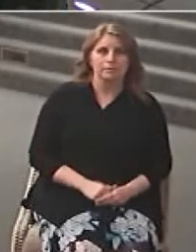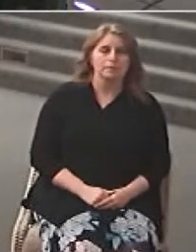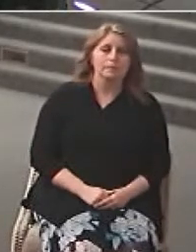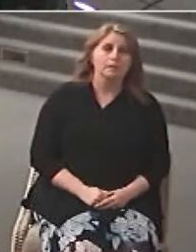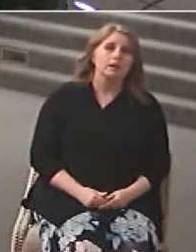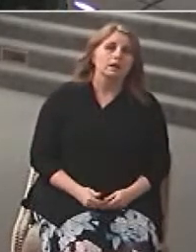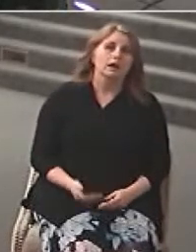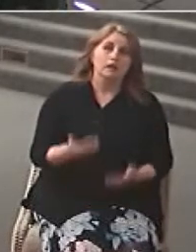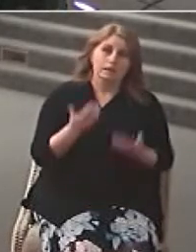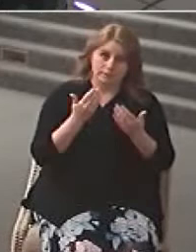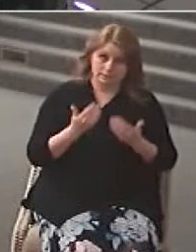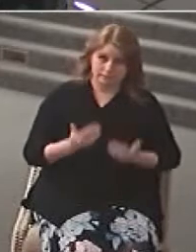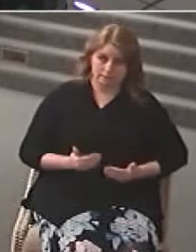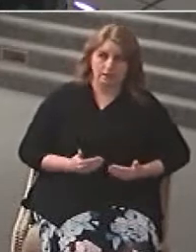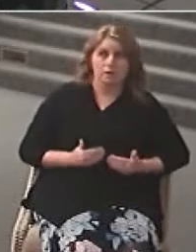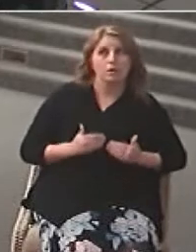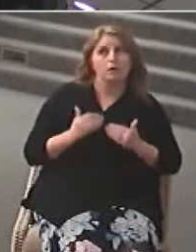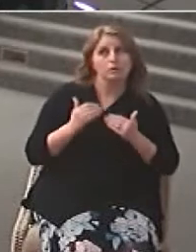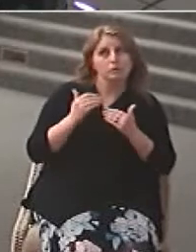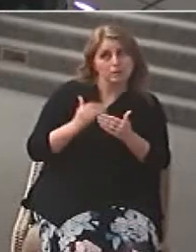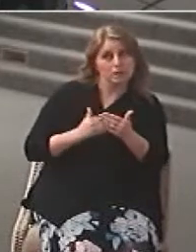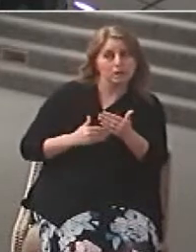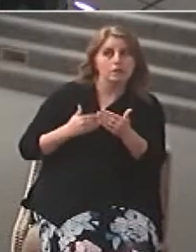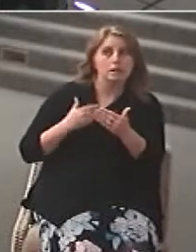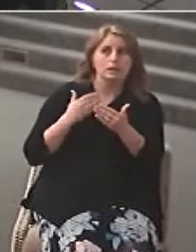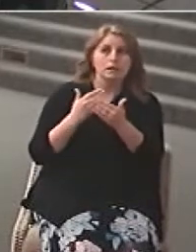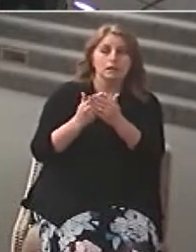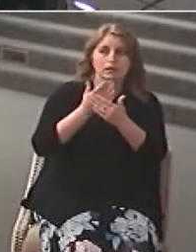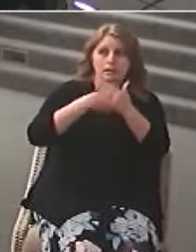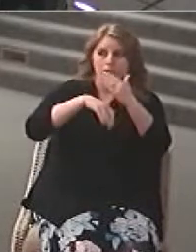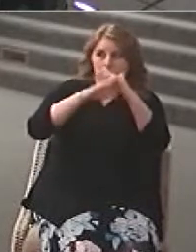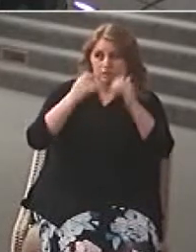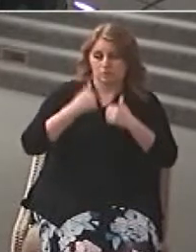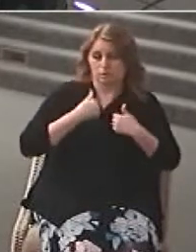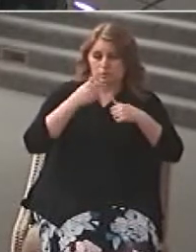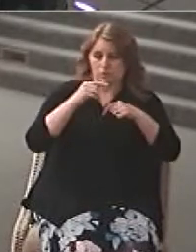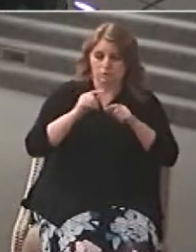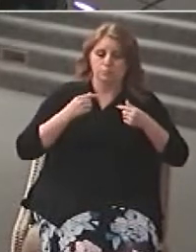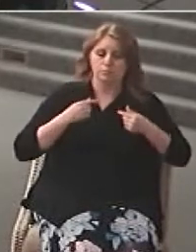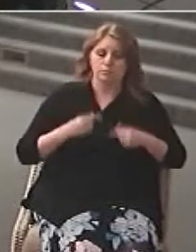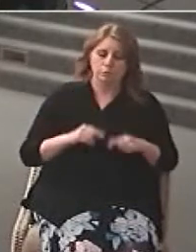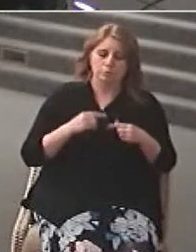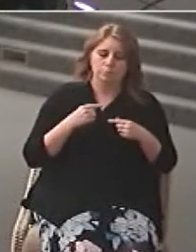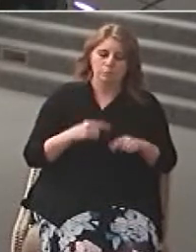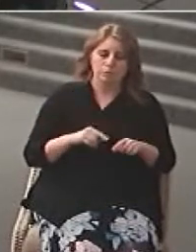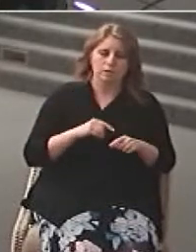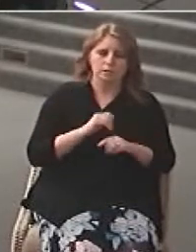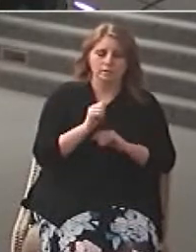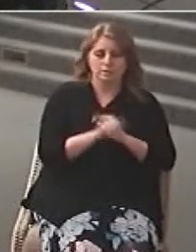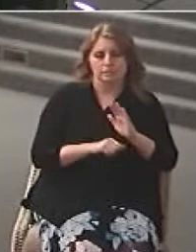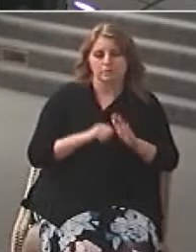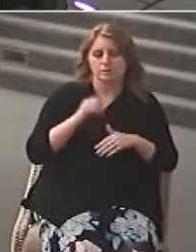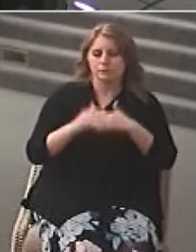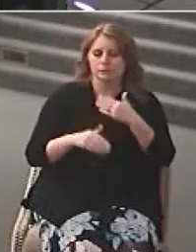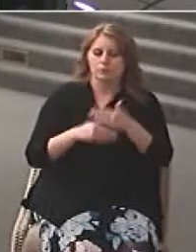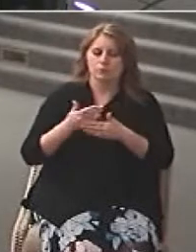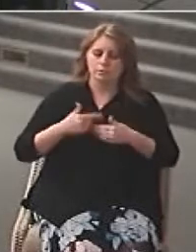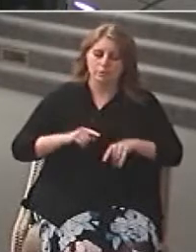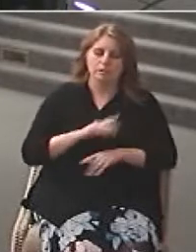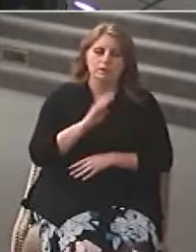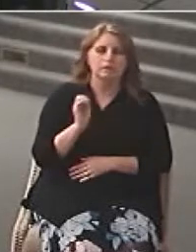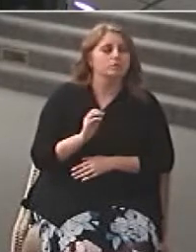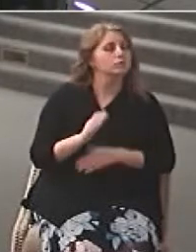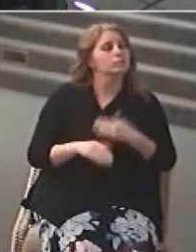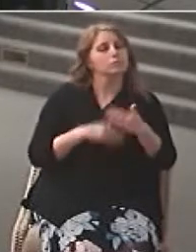away. And now to heaven I will go to spend the endless ages while they ever